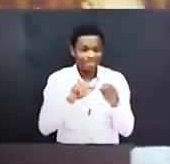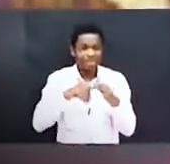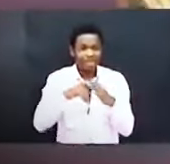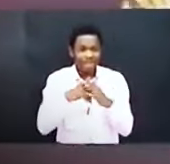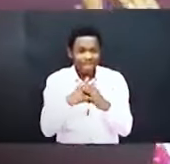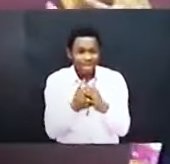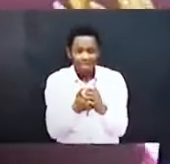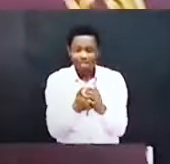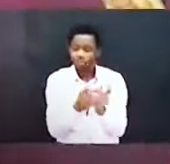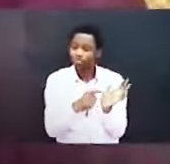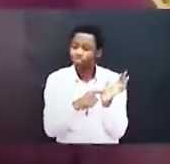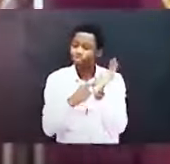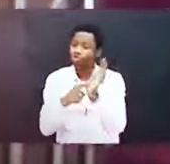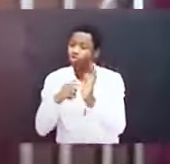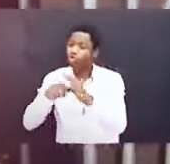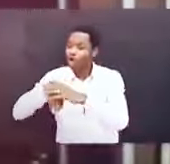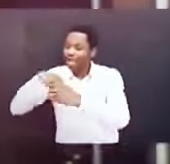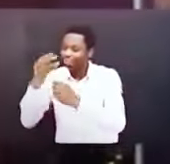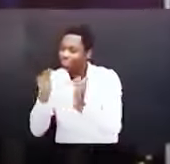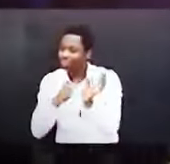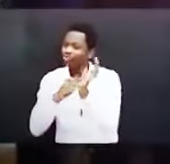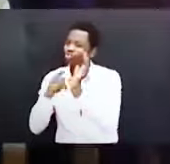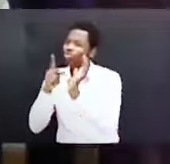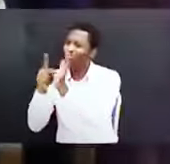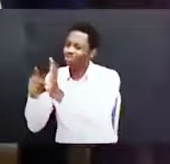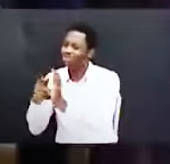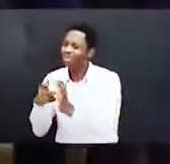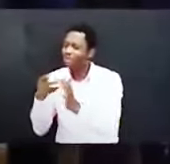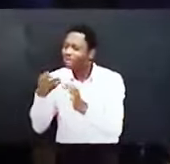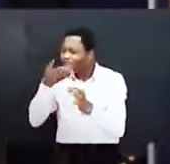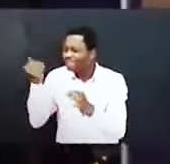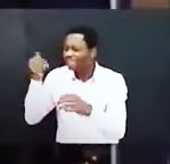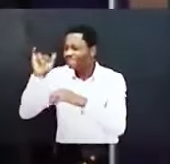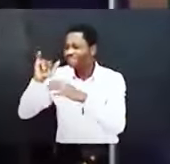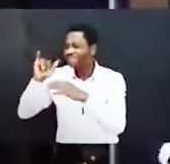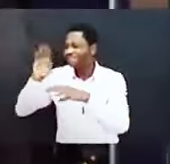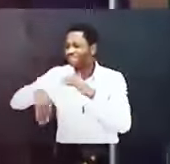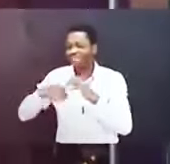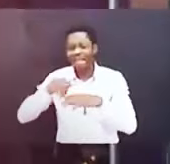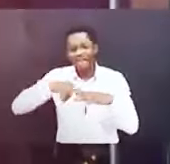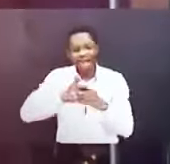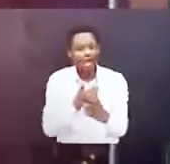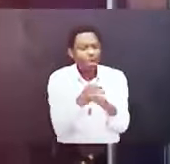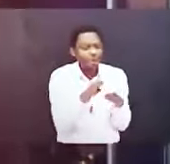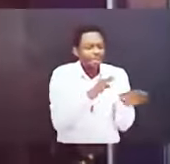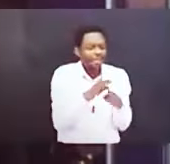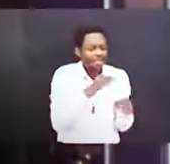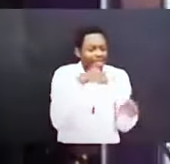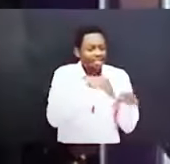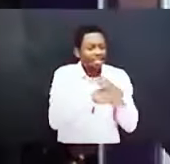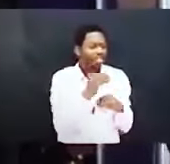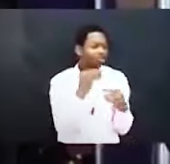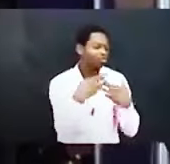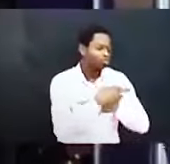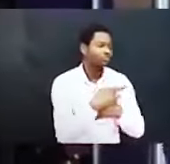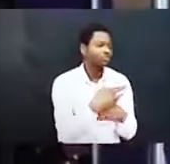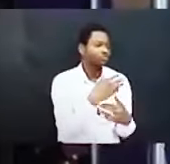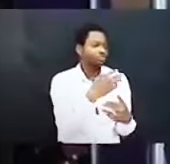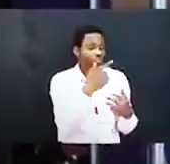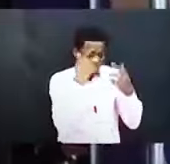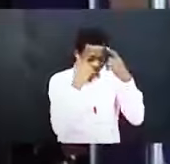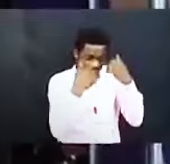on the outside. Put a premium on that, because there are certain habits that we have to dwell